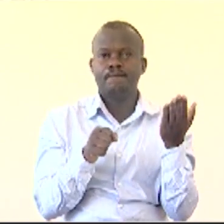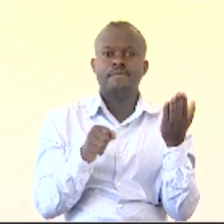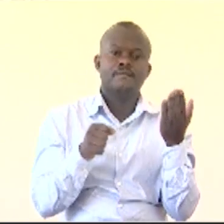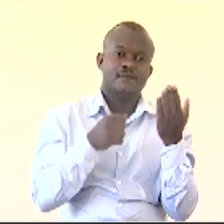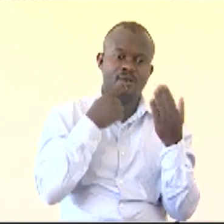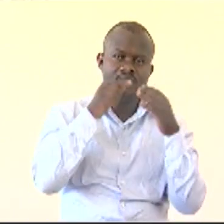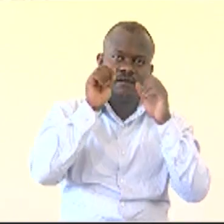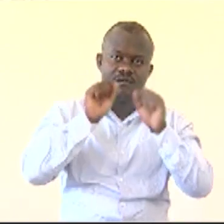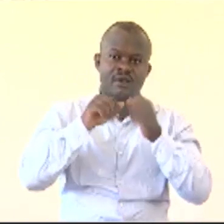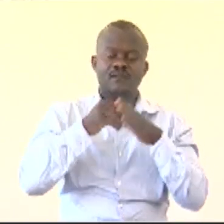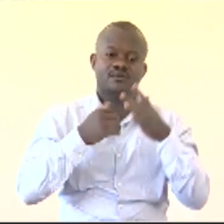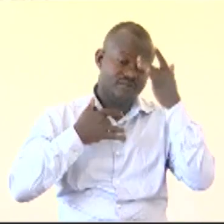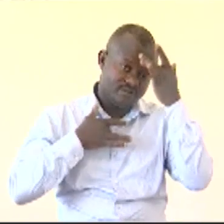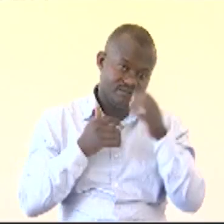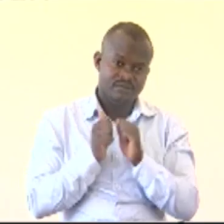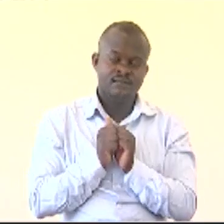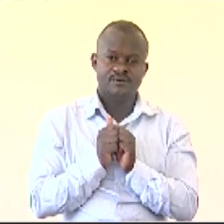can become infected.